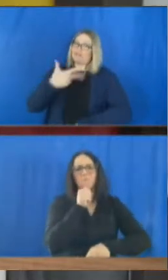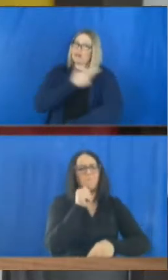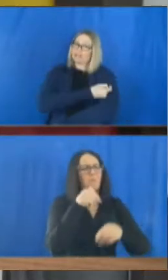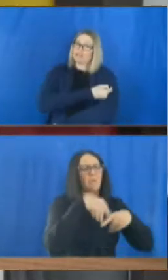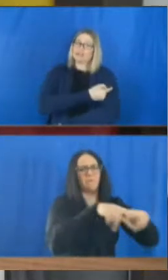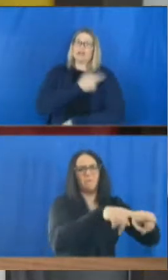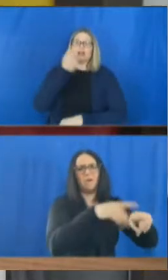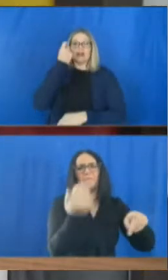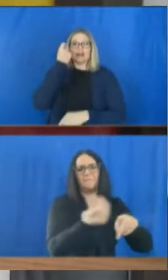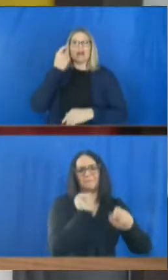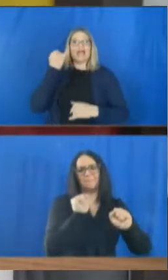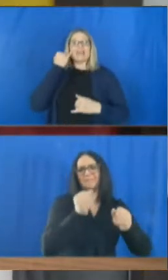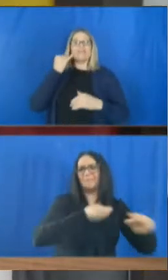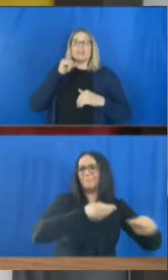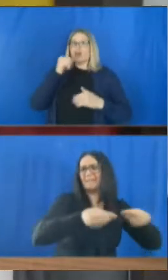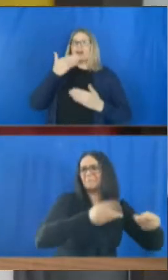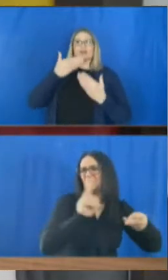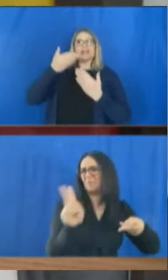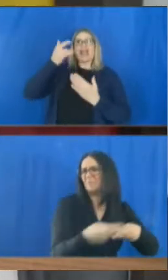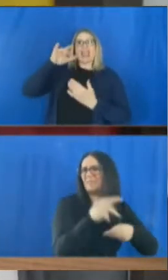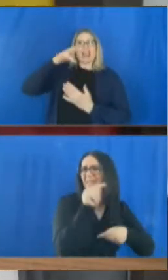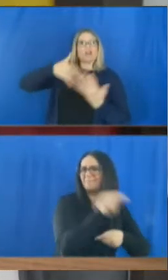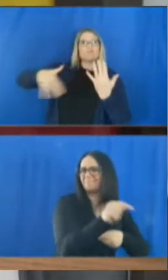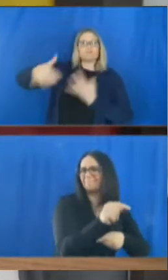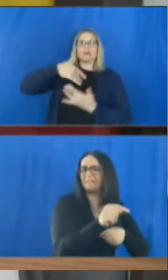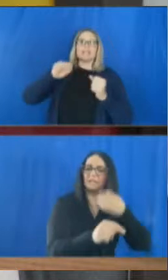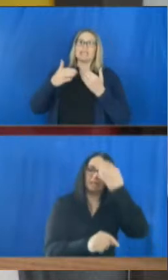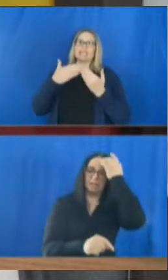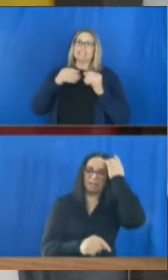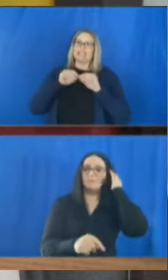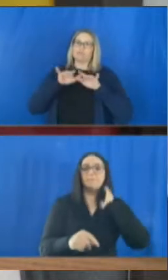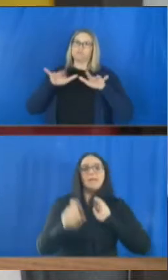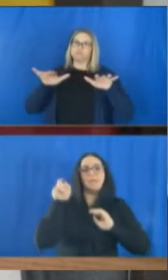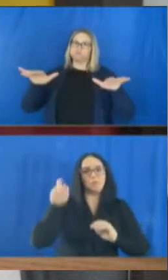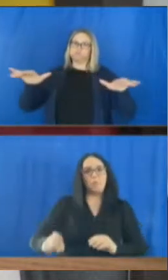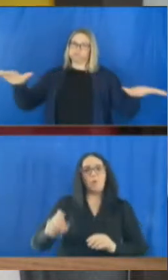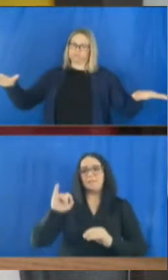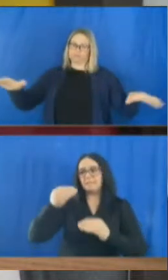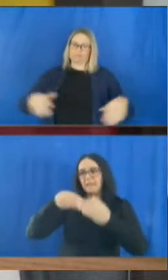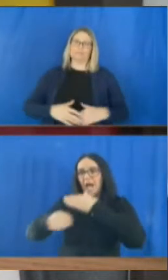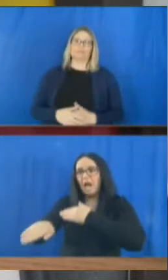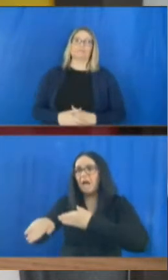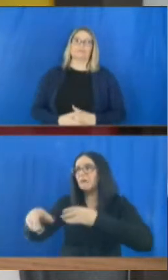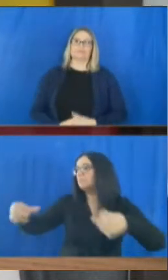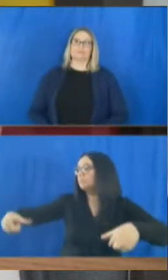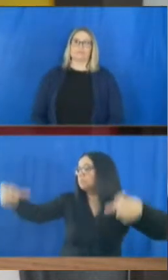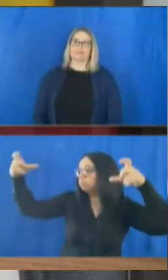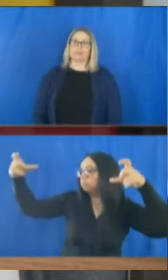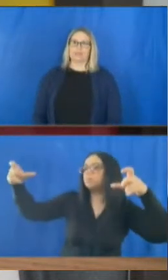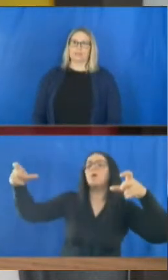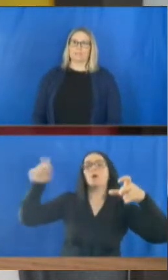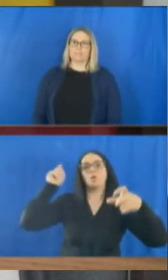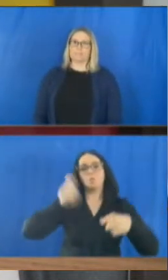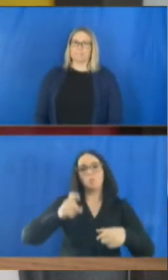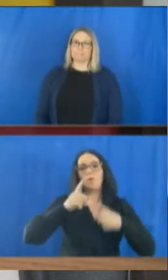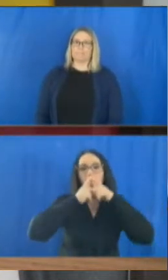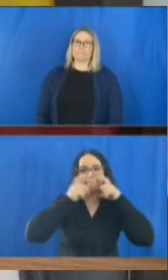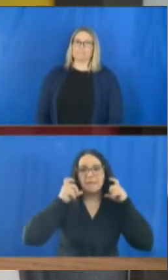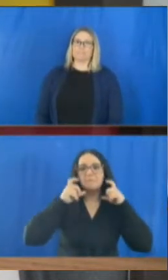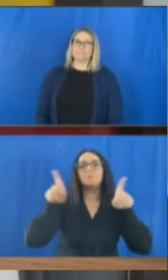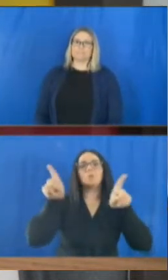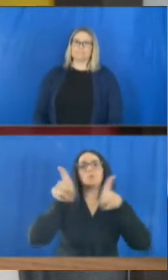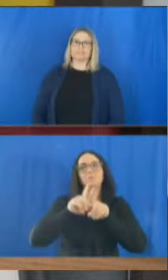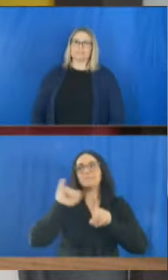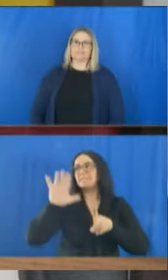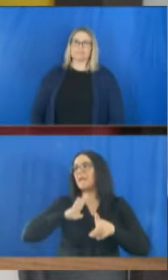maintained. Public venues such as theaters, cinemas, and hockey arenas will be able to operate at 50% of their normal capacity with